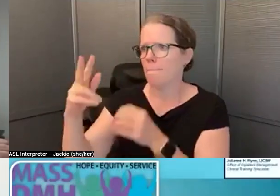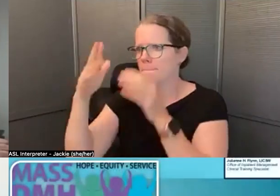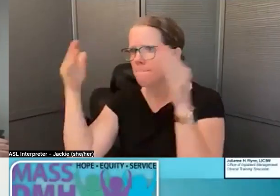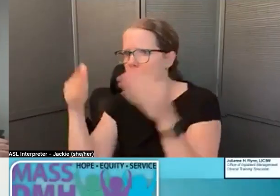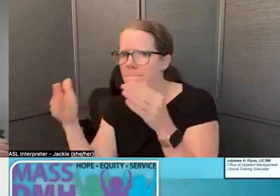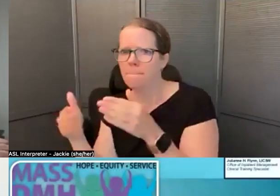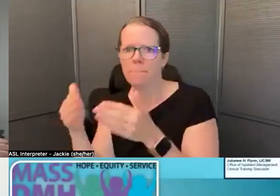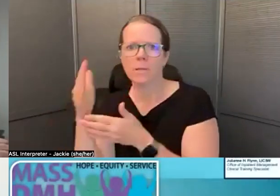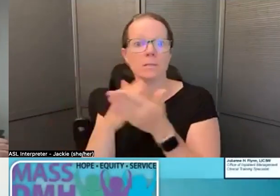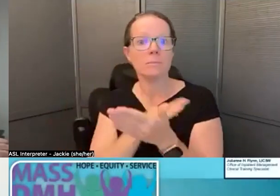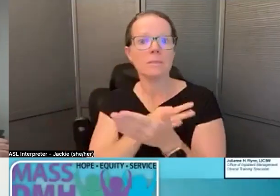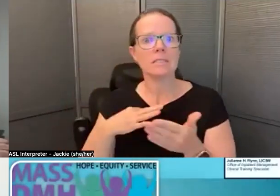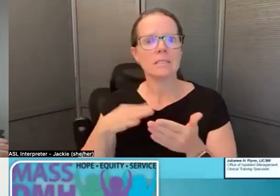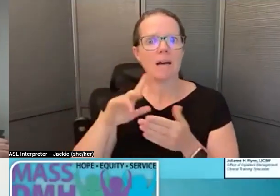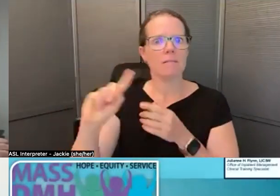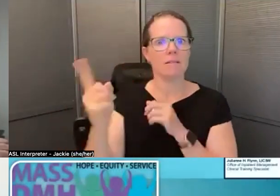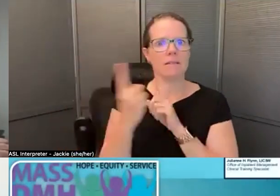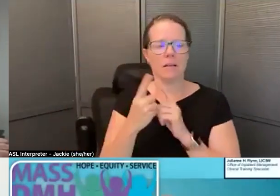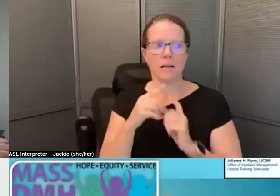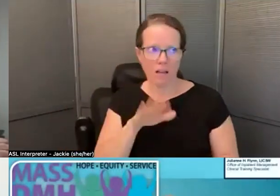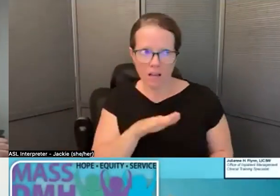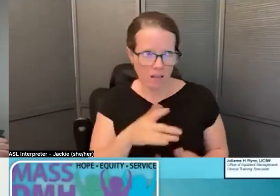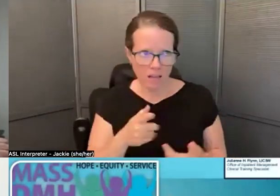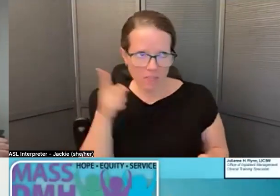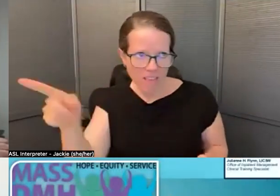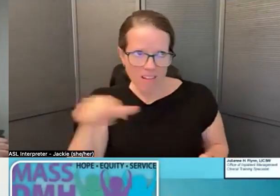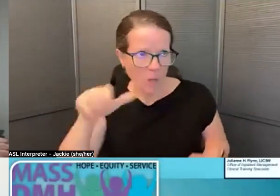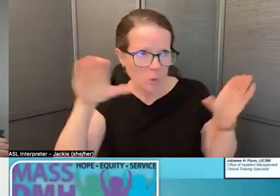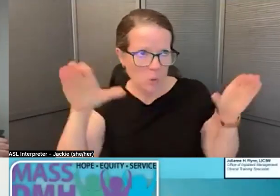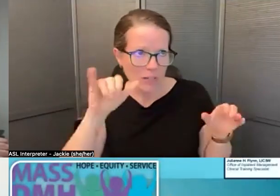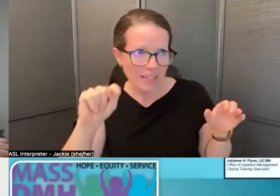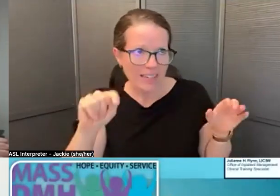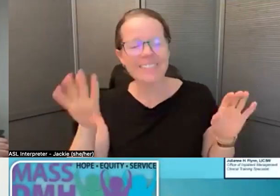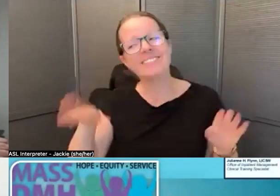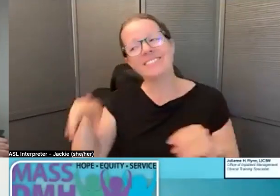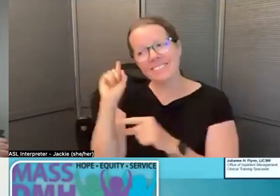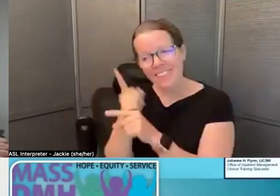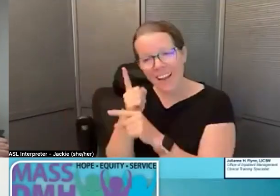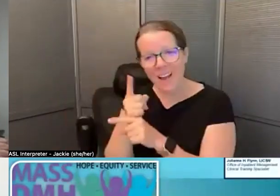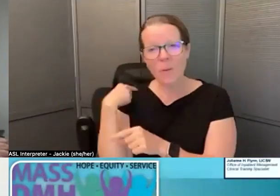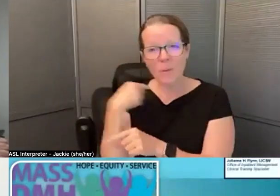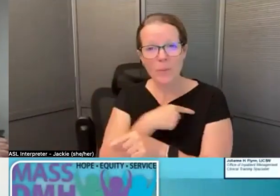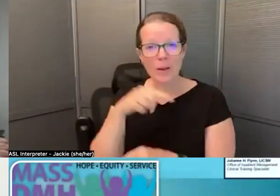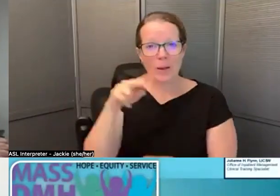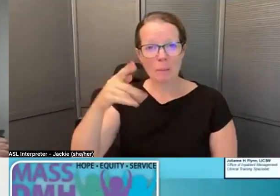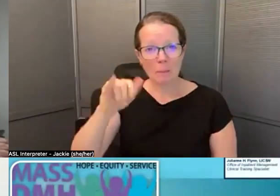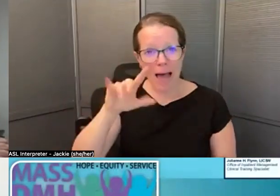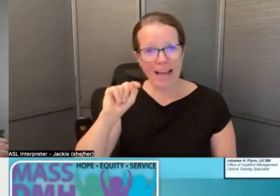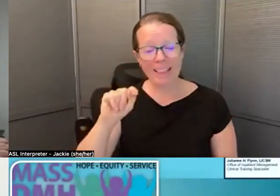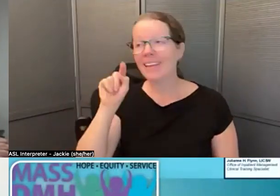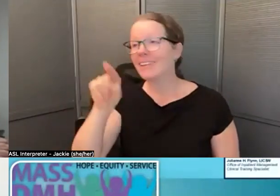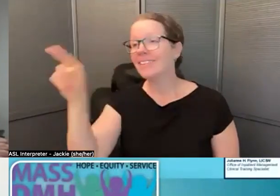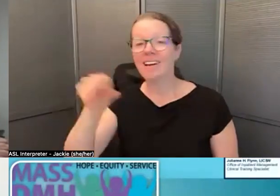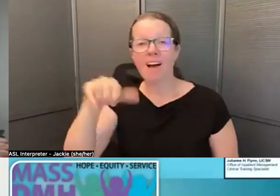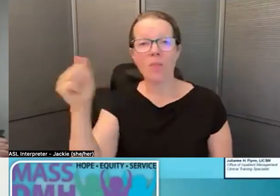come back like, guys, they're not doing that. I'm like, and we'd have to remind them, no, we're the pilot. And then, yeah, I think that was it. We